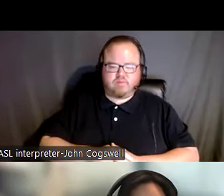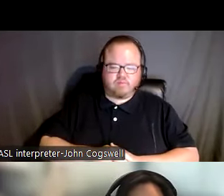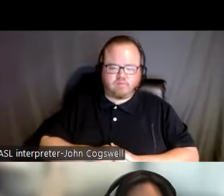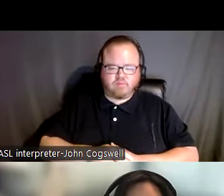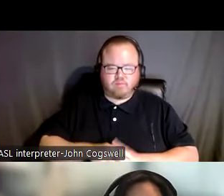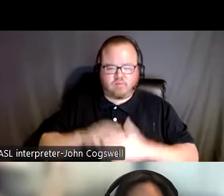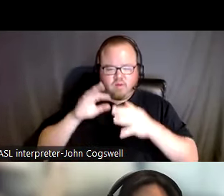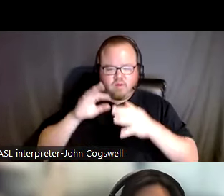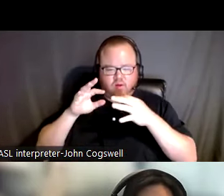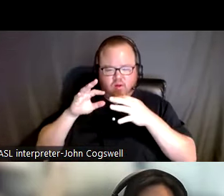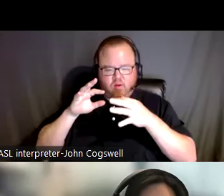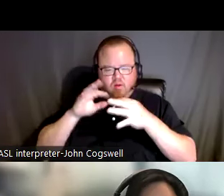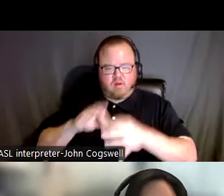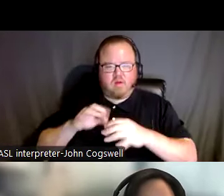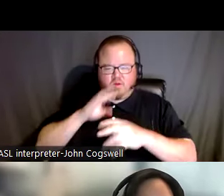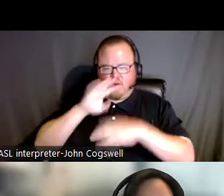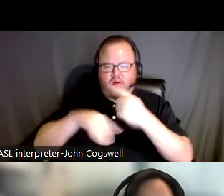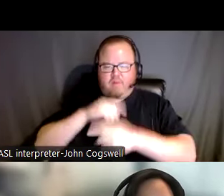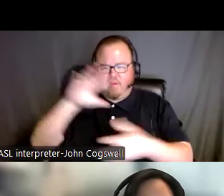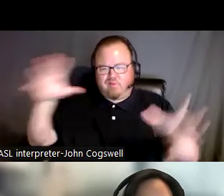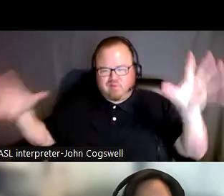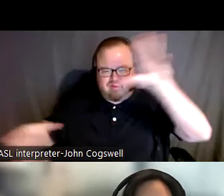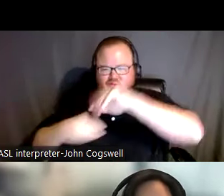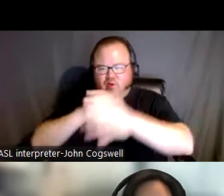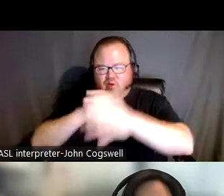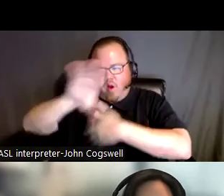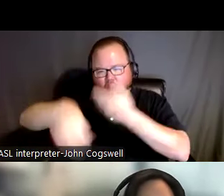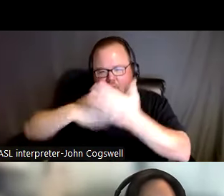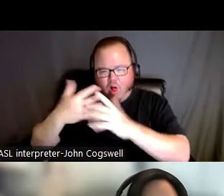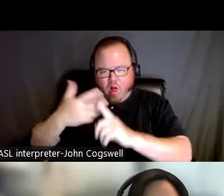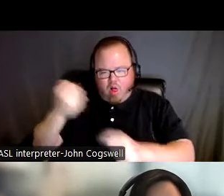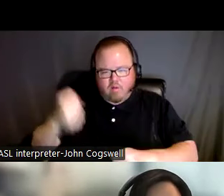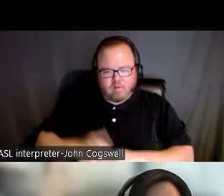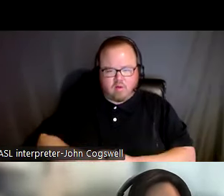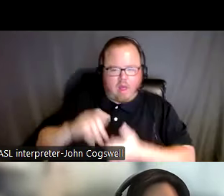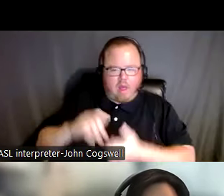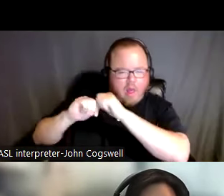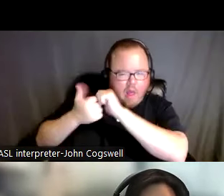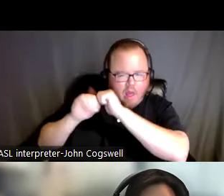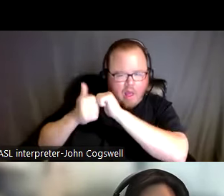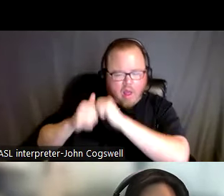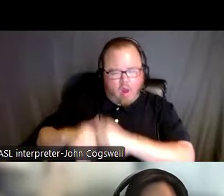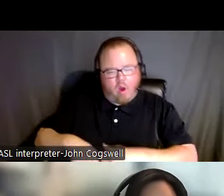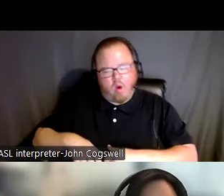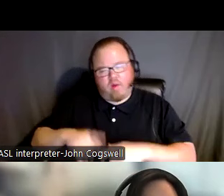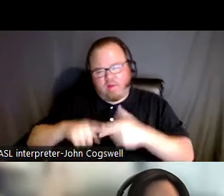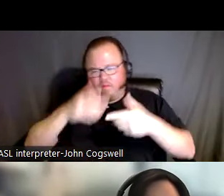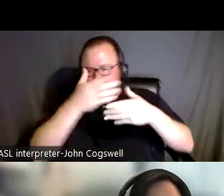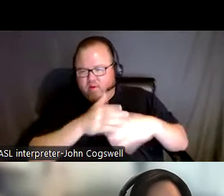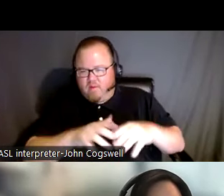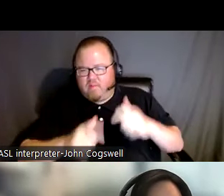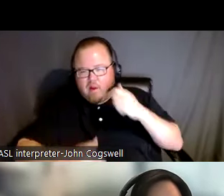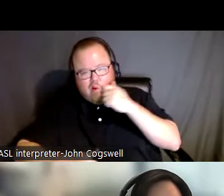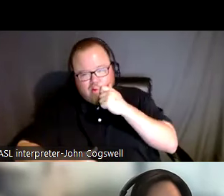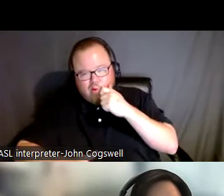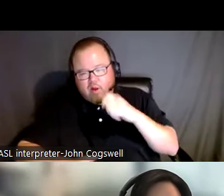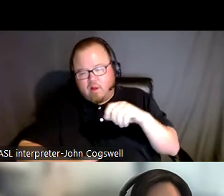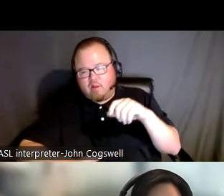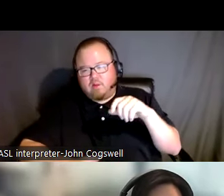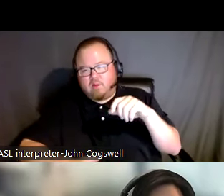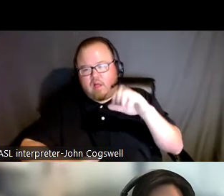when we're talking about all suicide deaths. So then by means and then broken down by race and ethnicity, we have